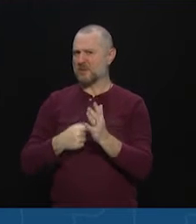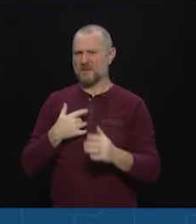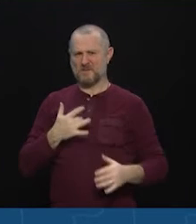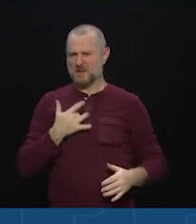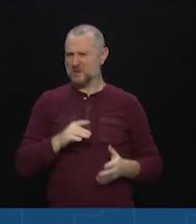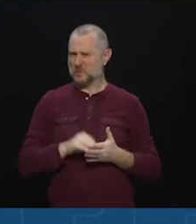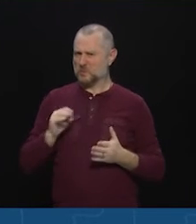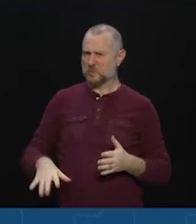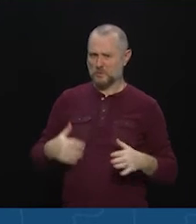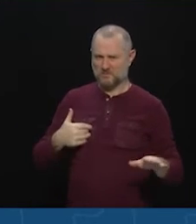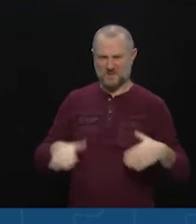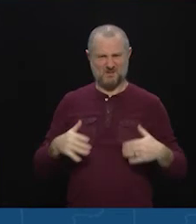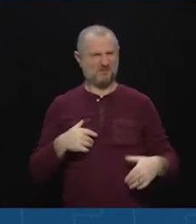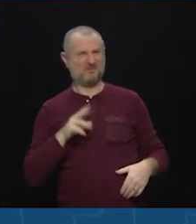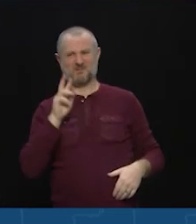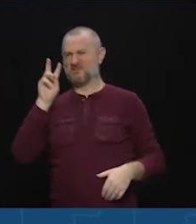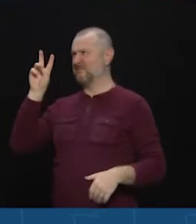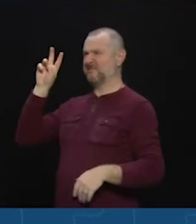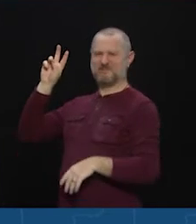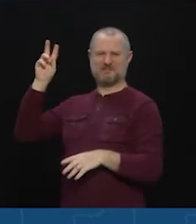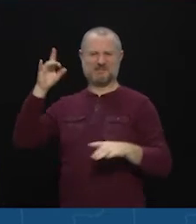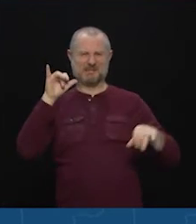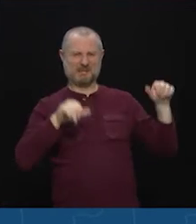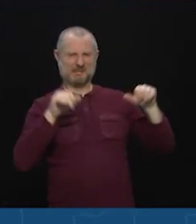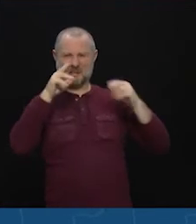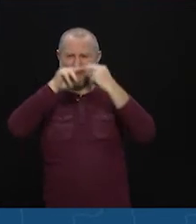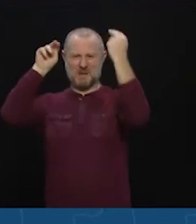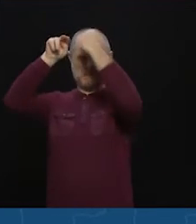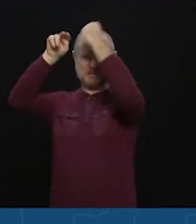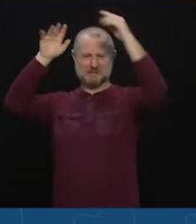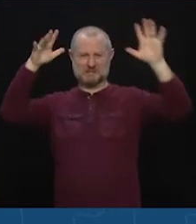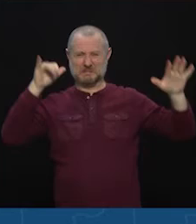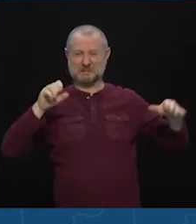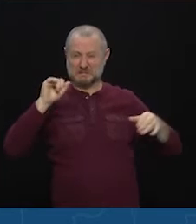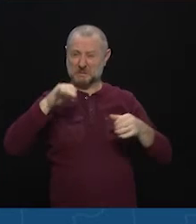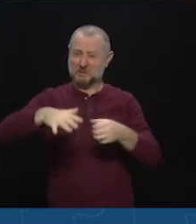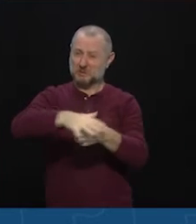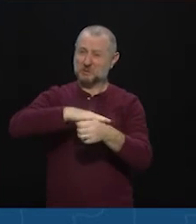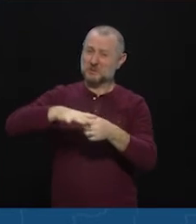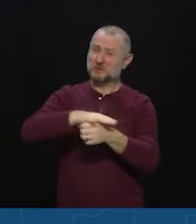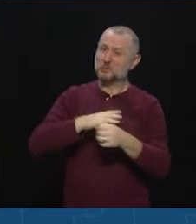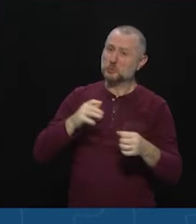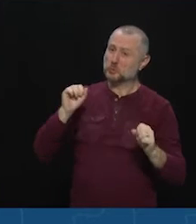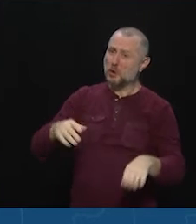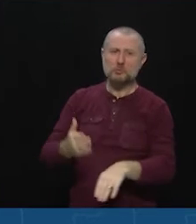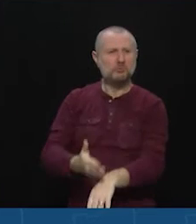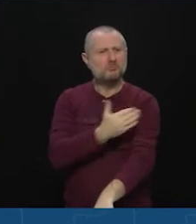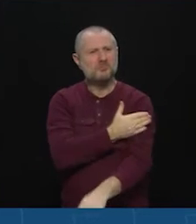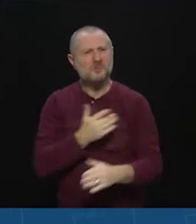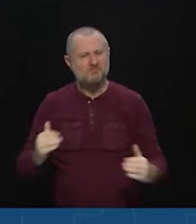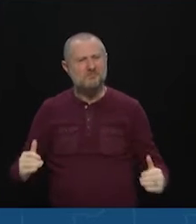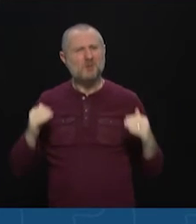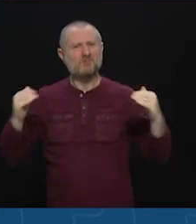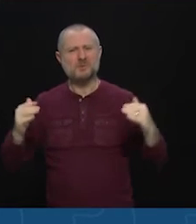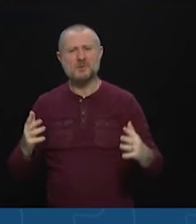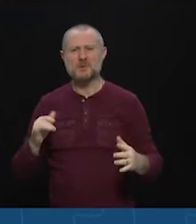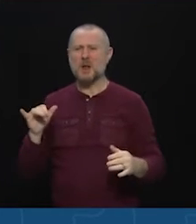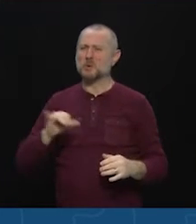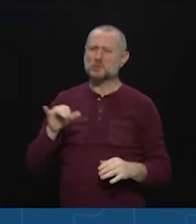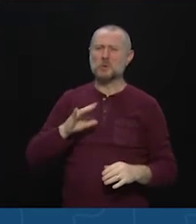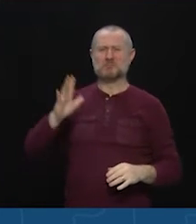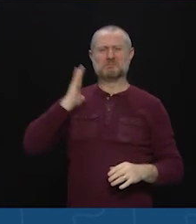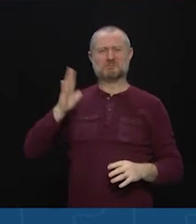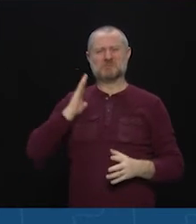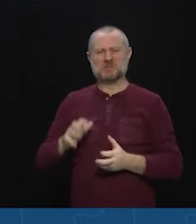here. And I know that we could do so much better with the neighborhoods around there, but also to really right the wrongs of the past. And I spoke about a